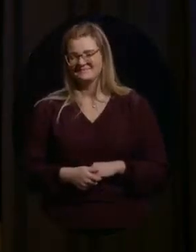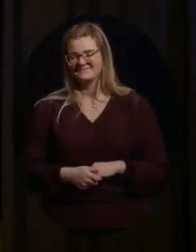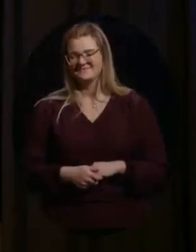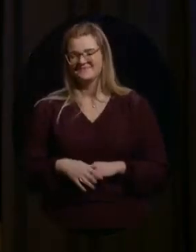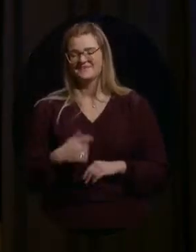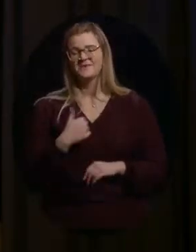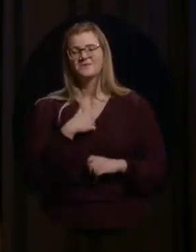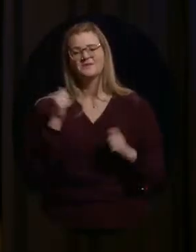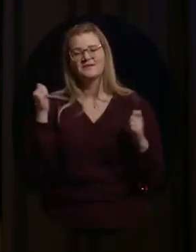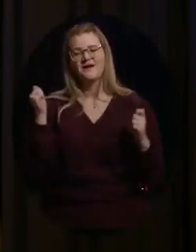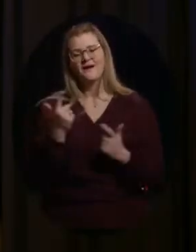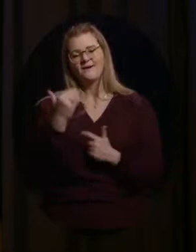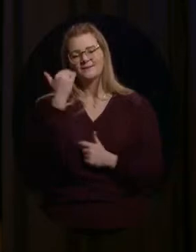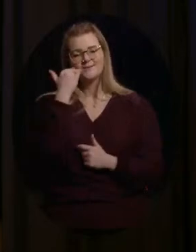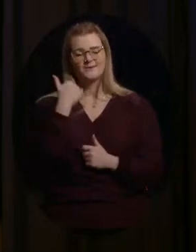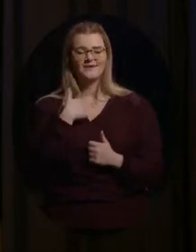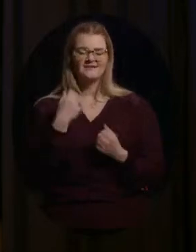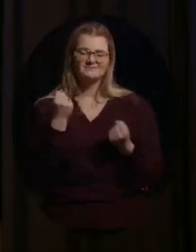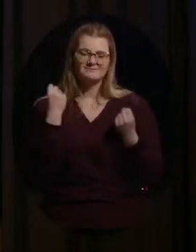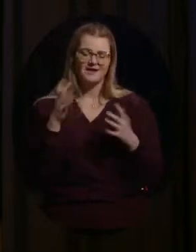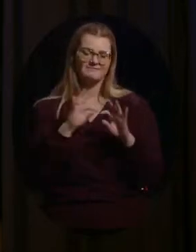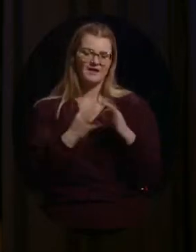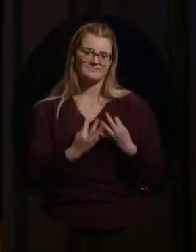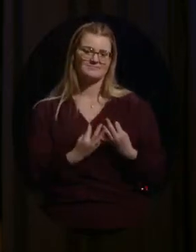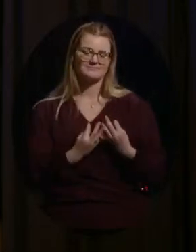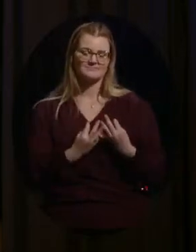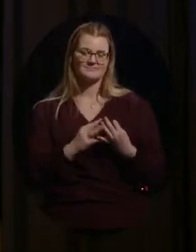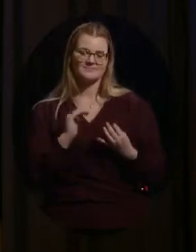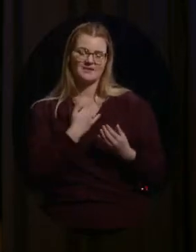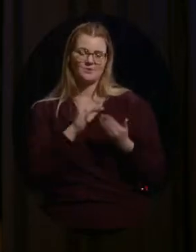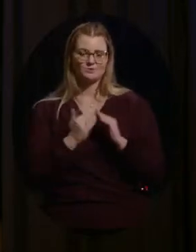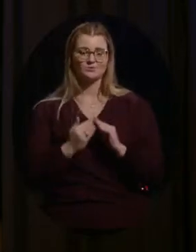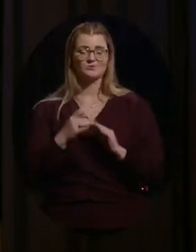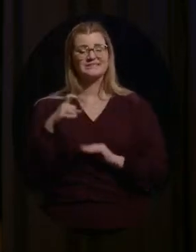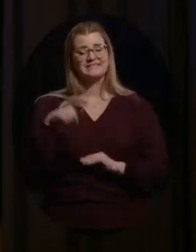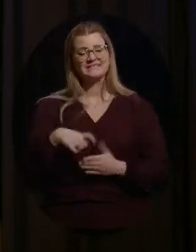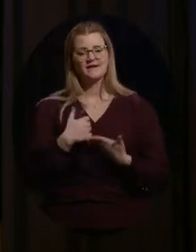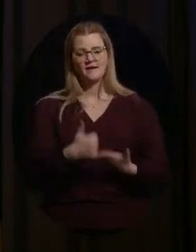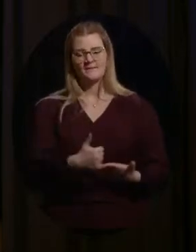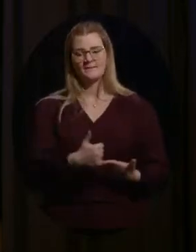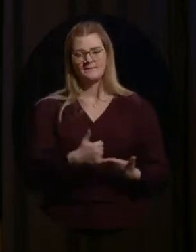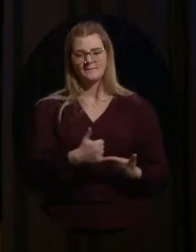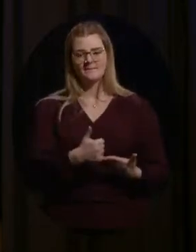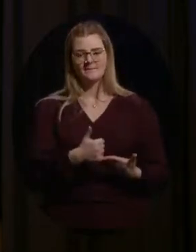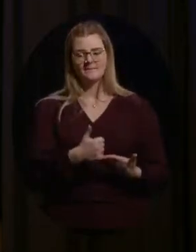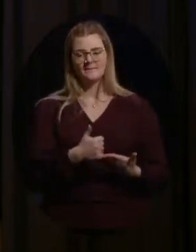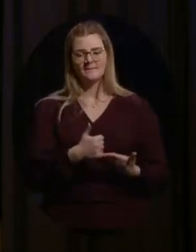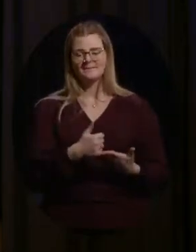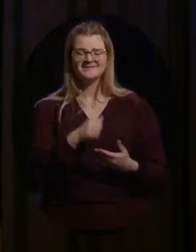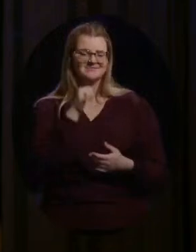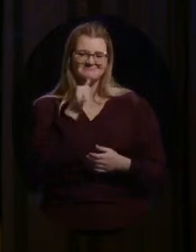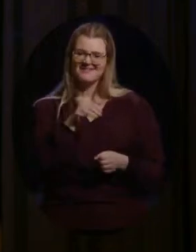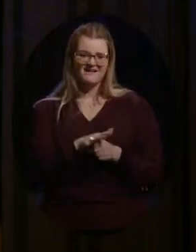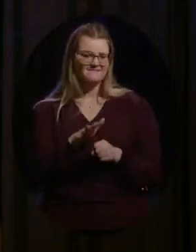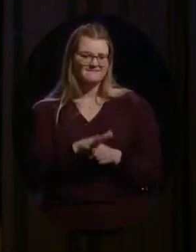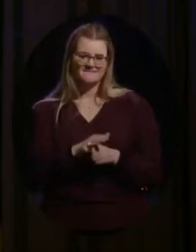We all know we have countless families in our community who need help, but just aren't getting